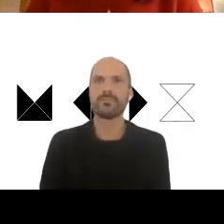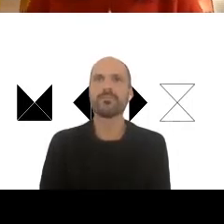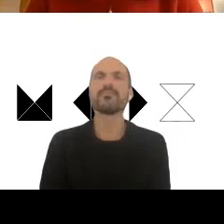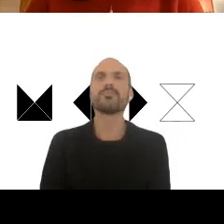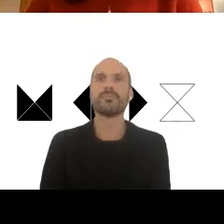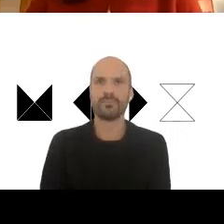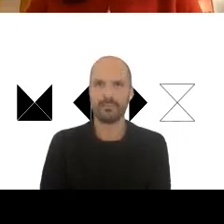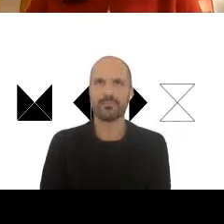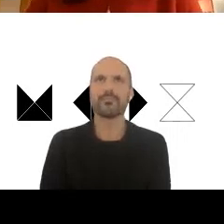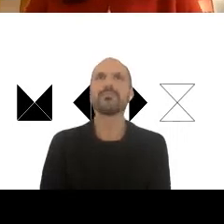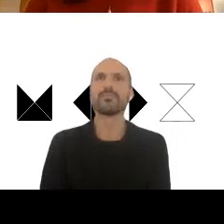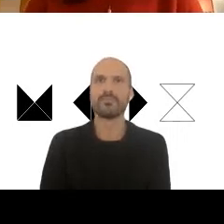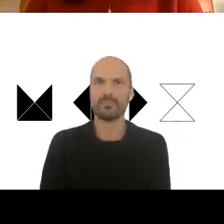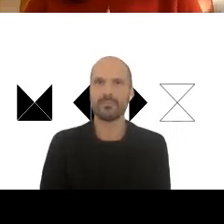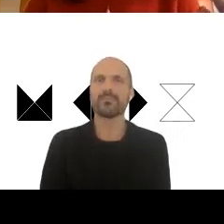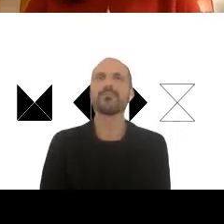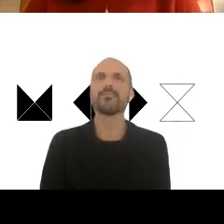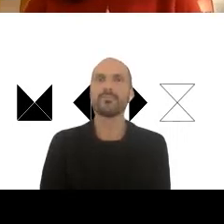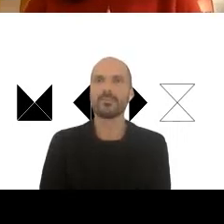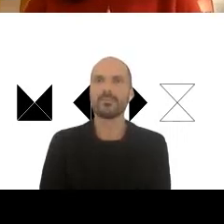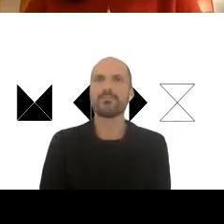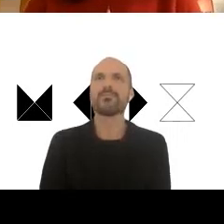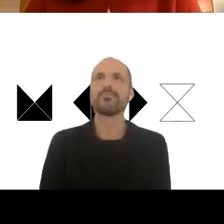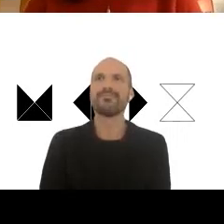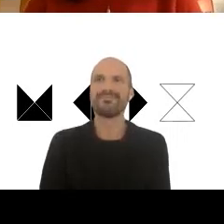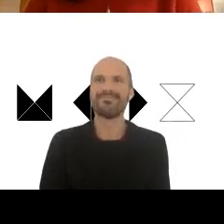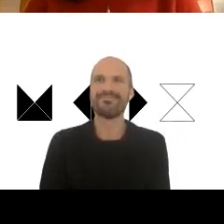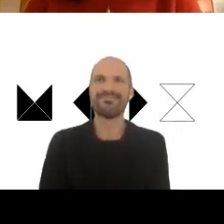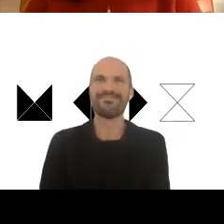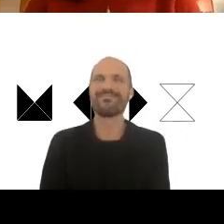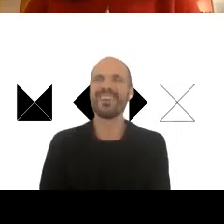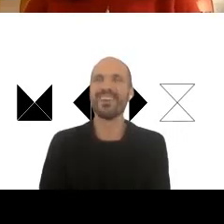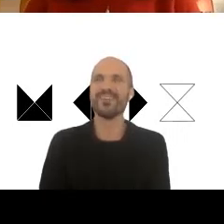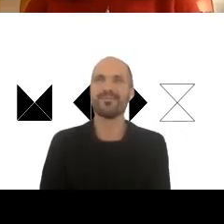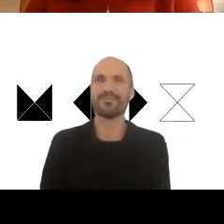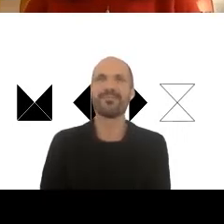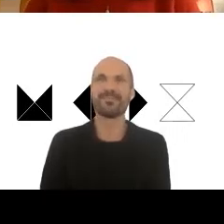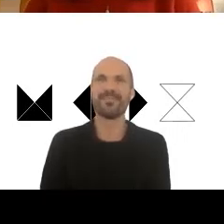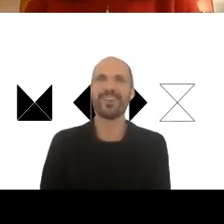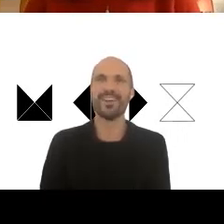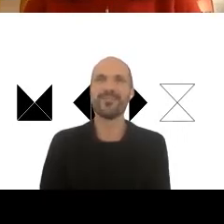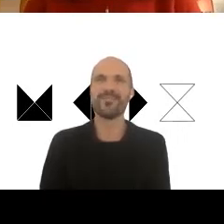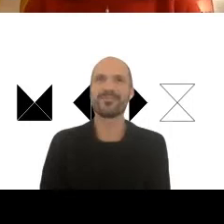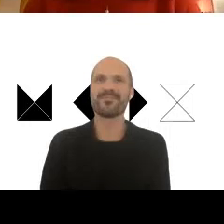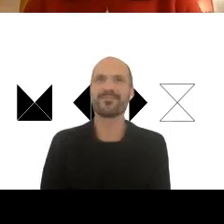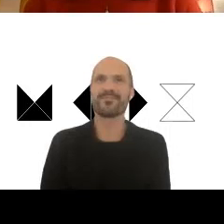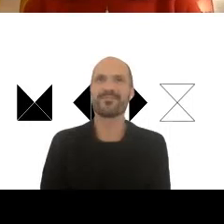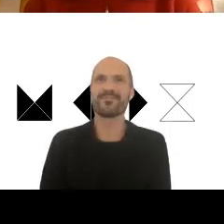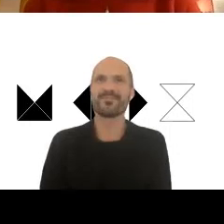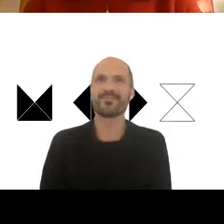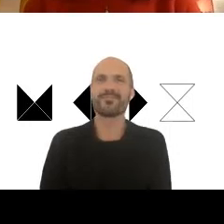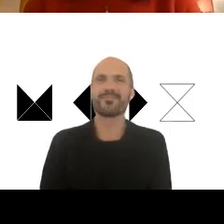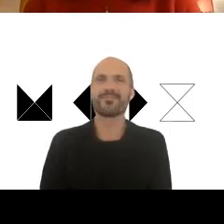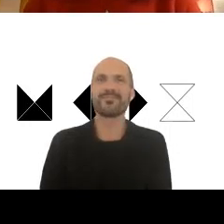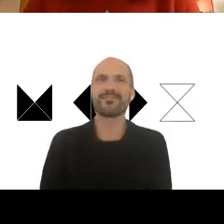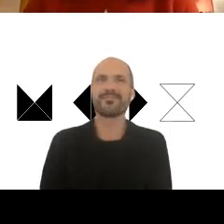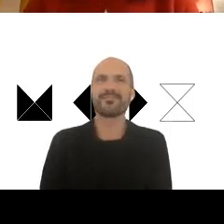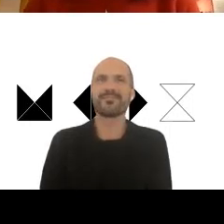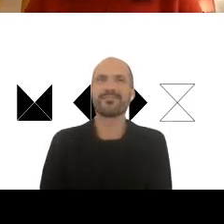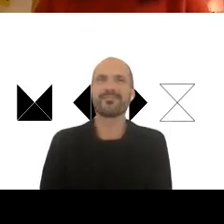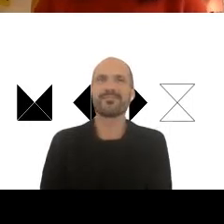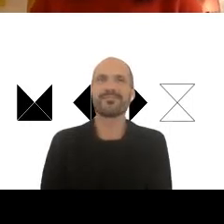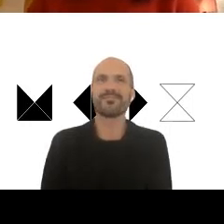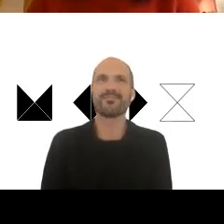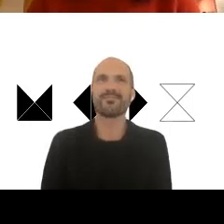from the balcony. Those are really lovely apartments, I think. Yeah. And here's also